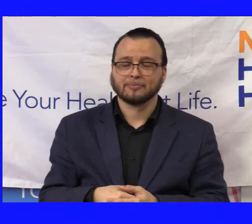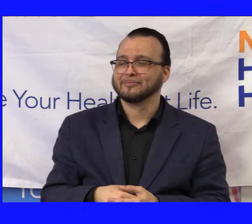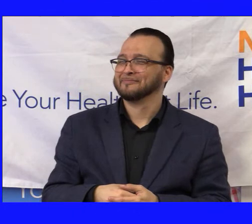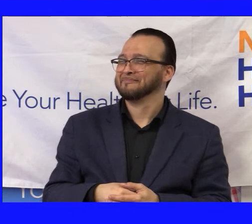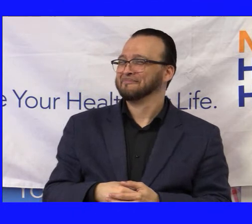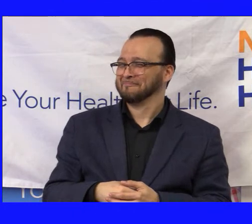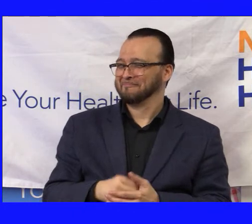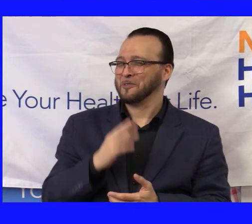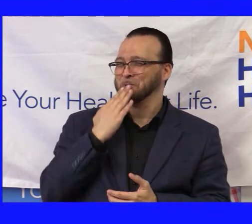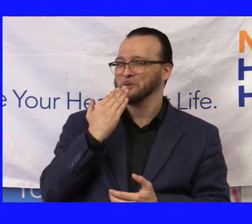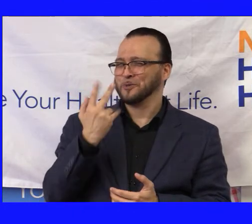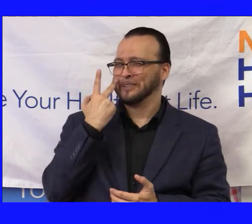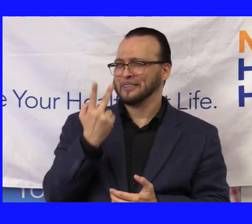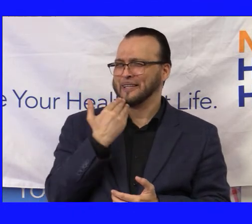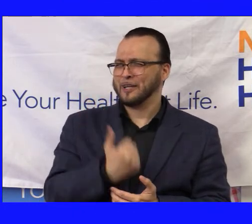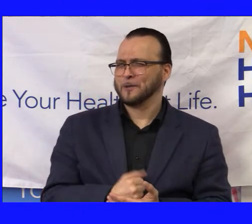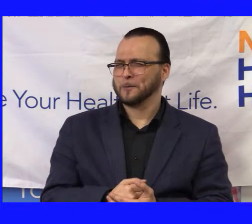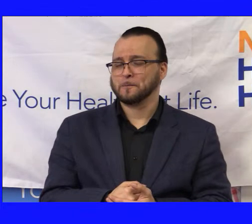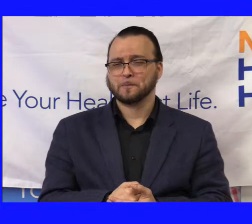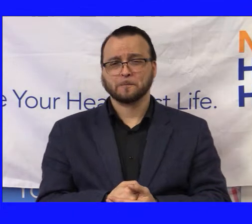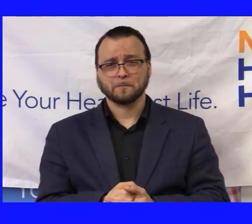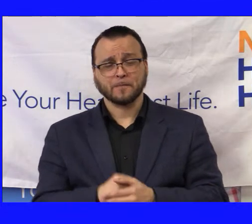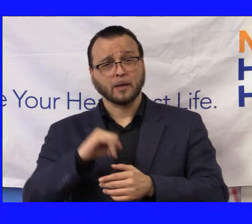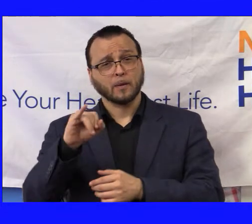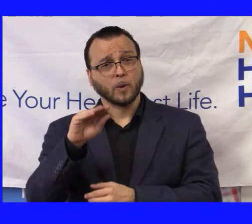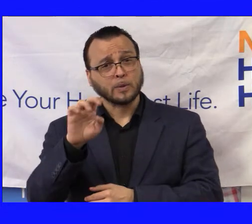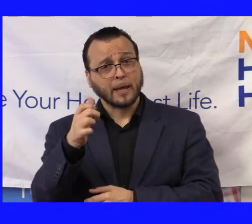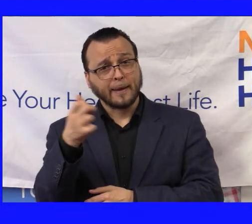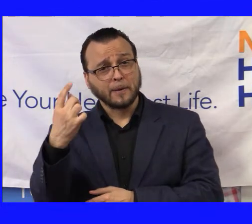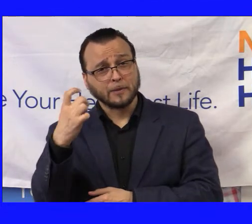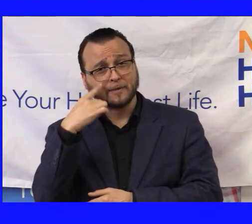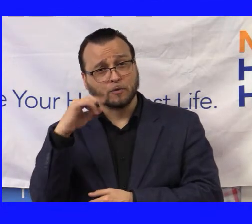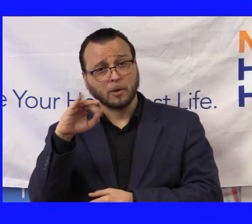you. Jose, any questions about MyChart?